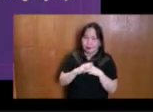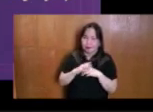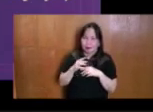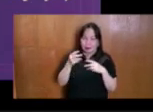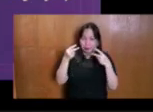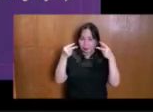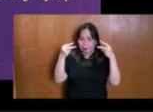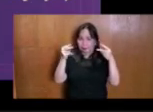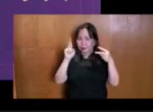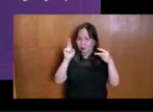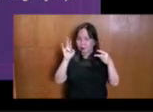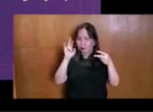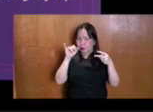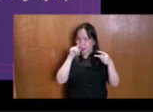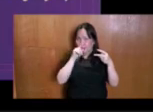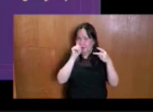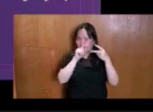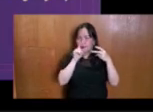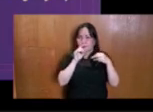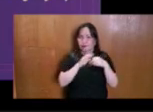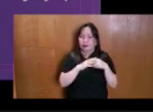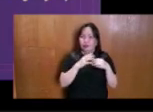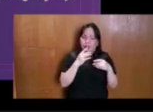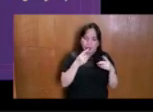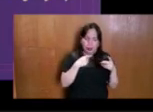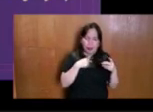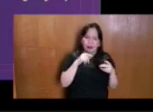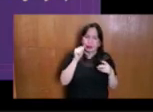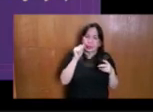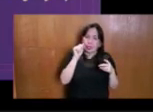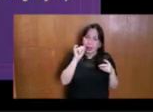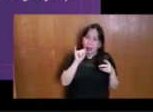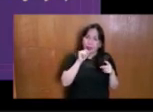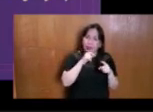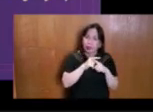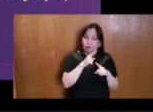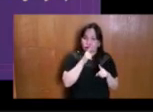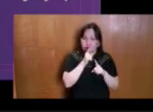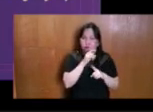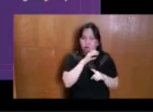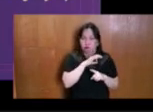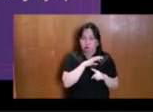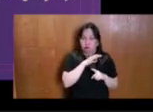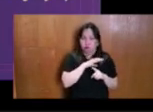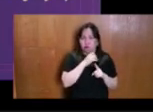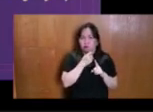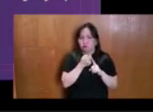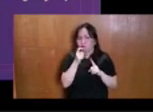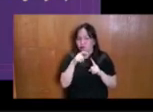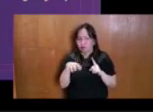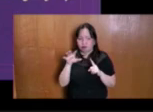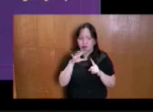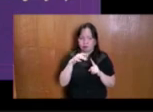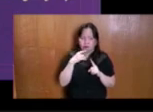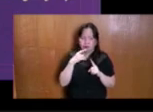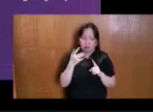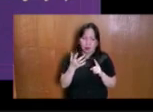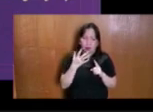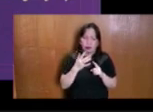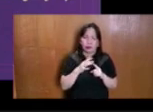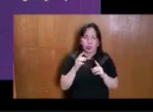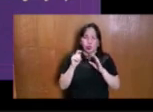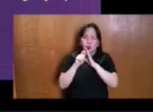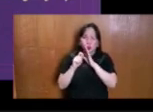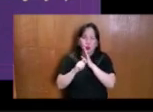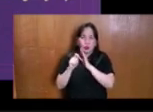there. So you see figures, so say AI is beneficial, and you see these figures being thrown around,